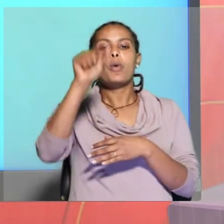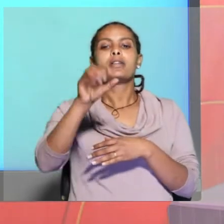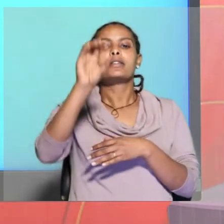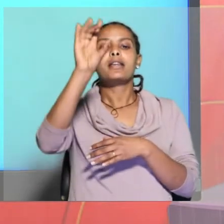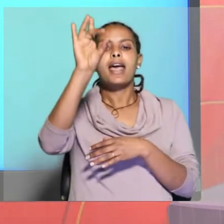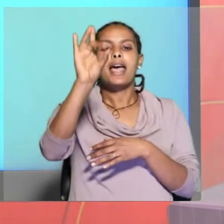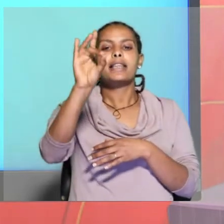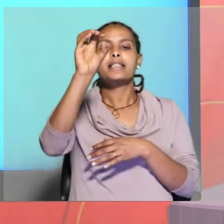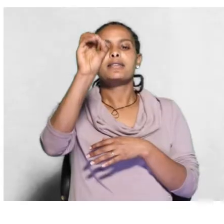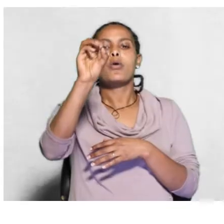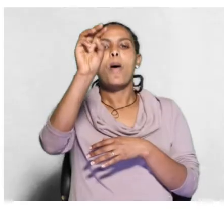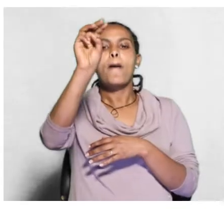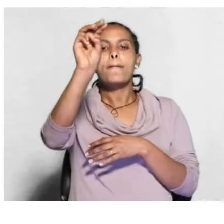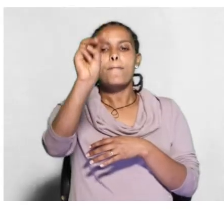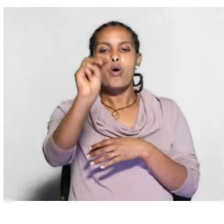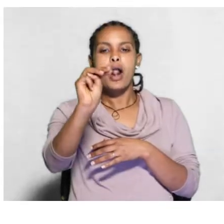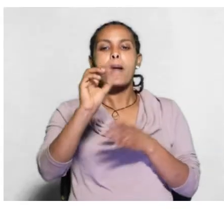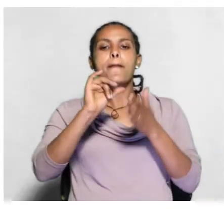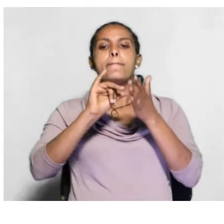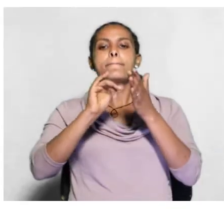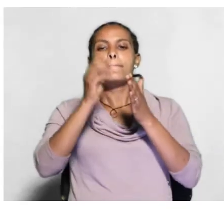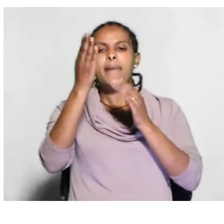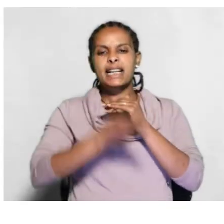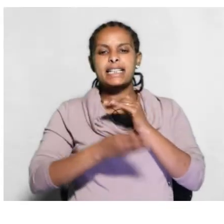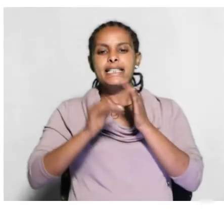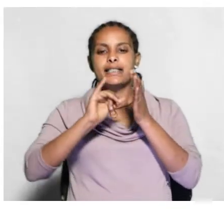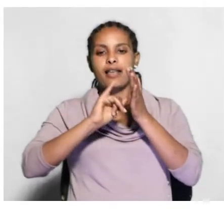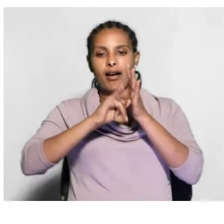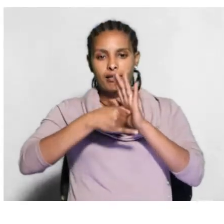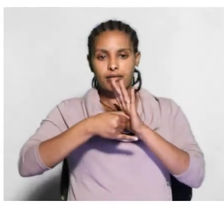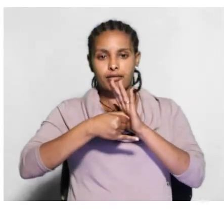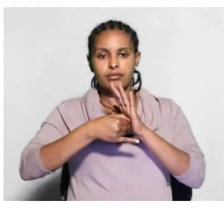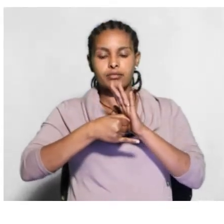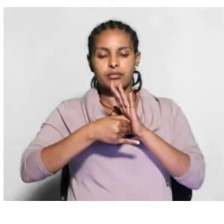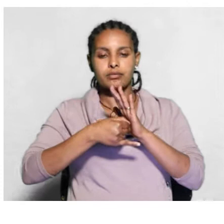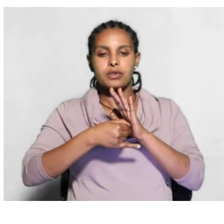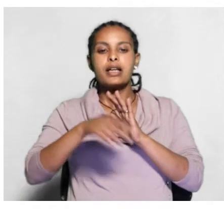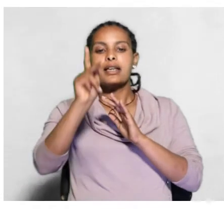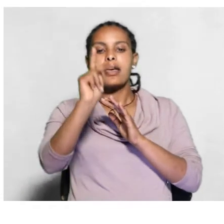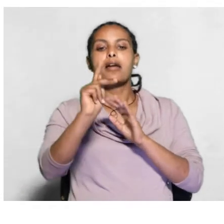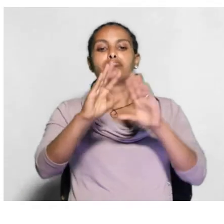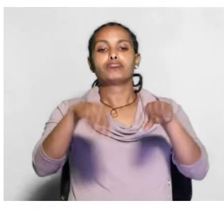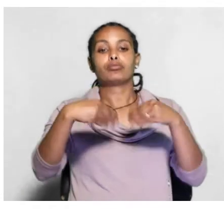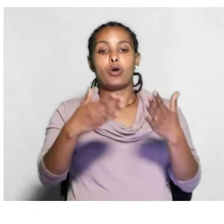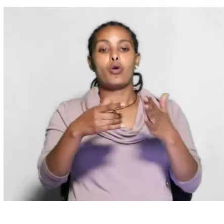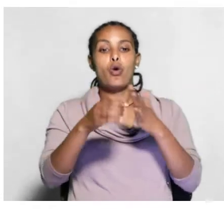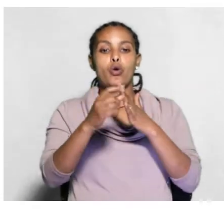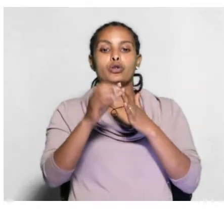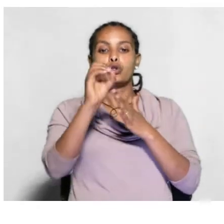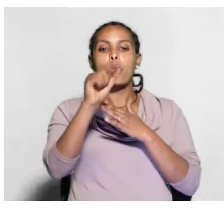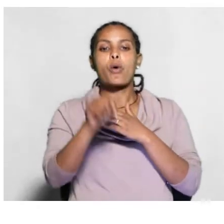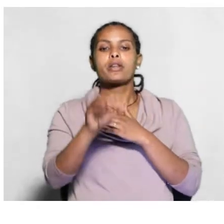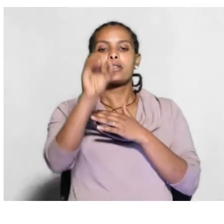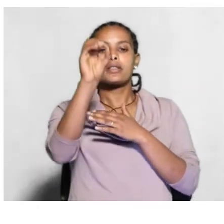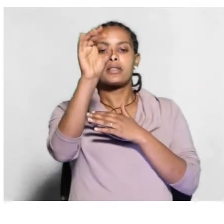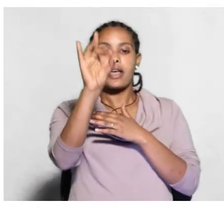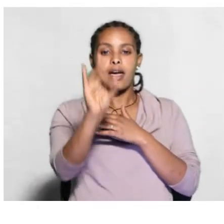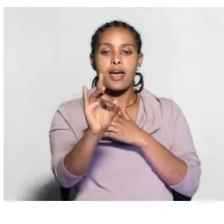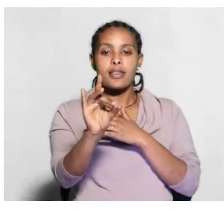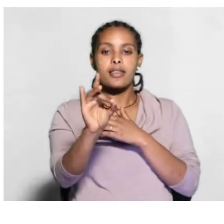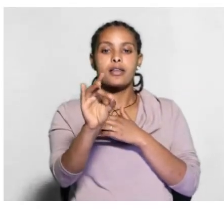per molar per second. Chem rate constant for the second order reaction is